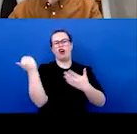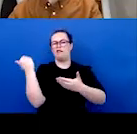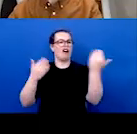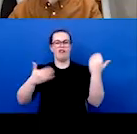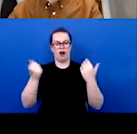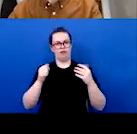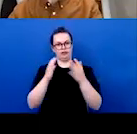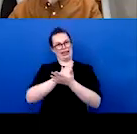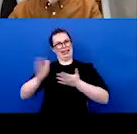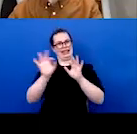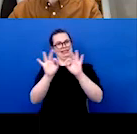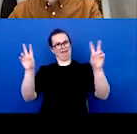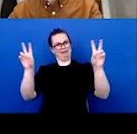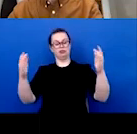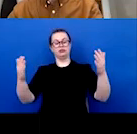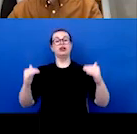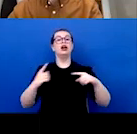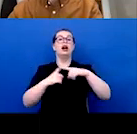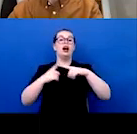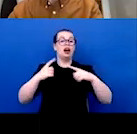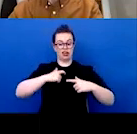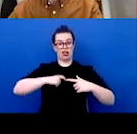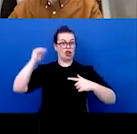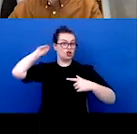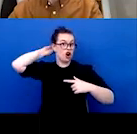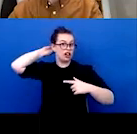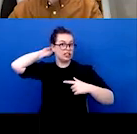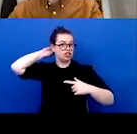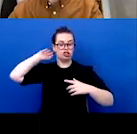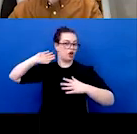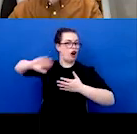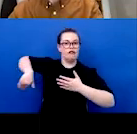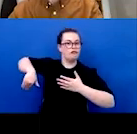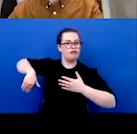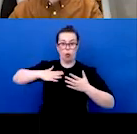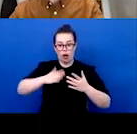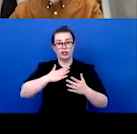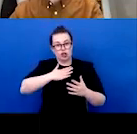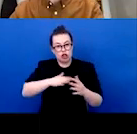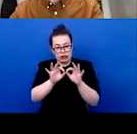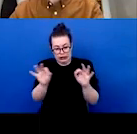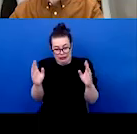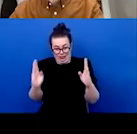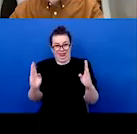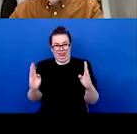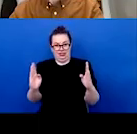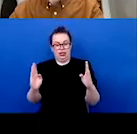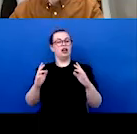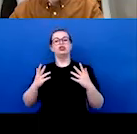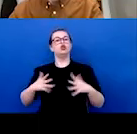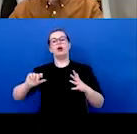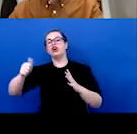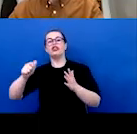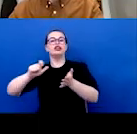knowledge of semantic relations, precisely to avoid semantic attraction type effects or other effects driven